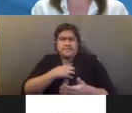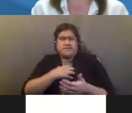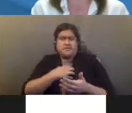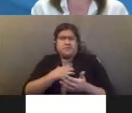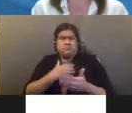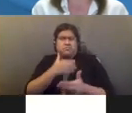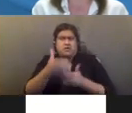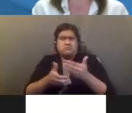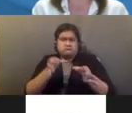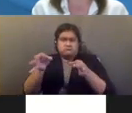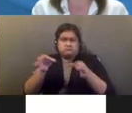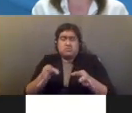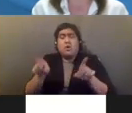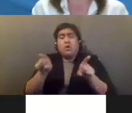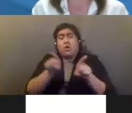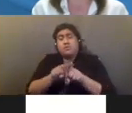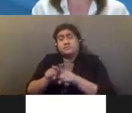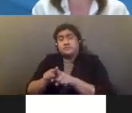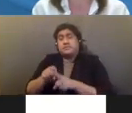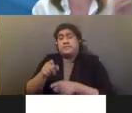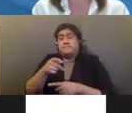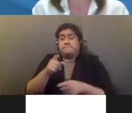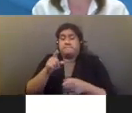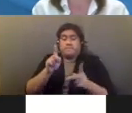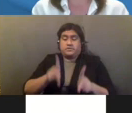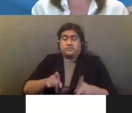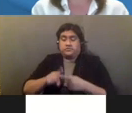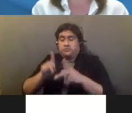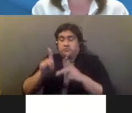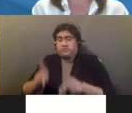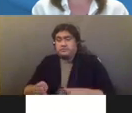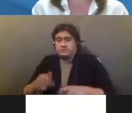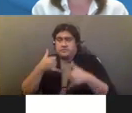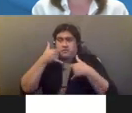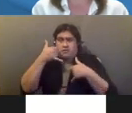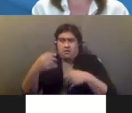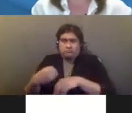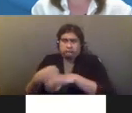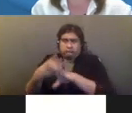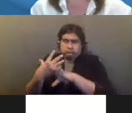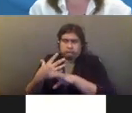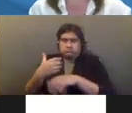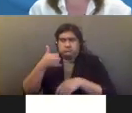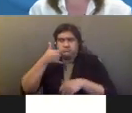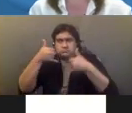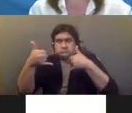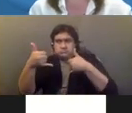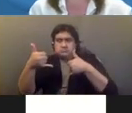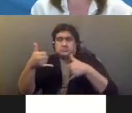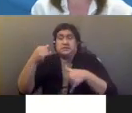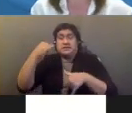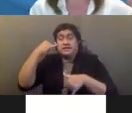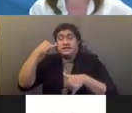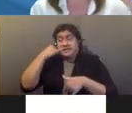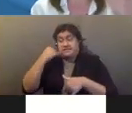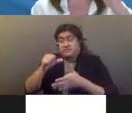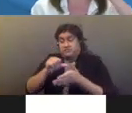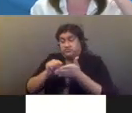peer-to-peer calls, which sometimes help a lot if the surgeon contacts the